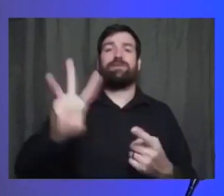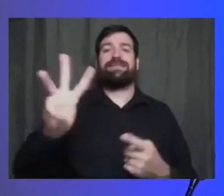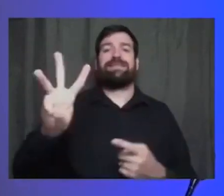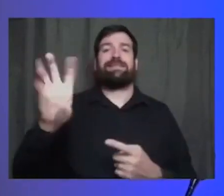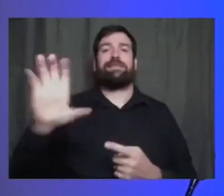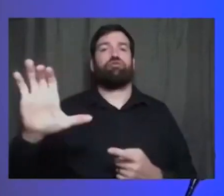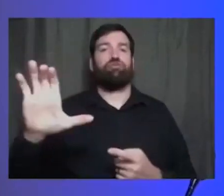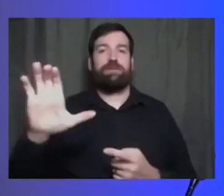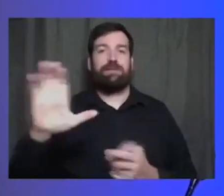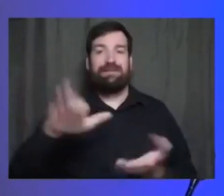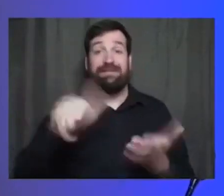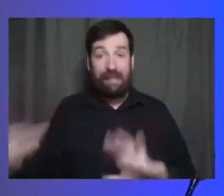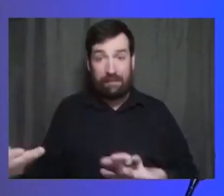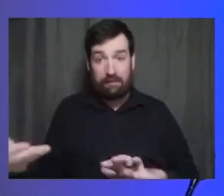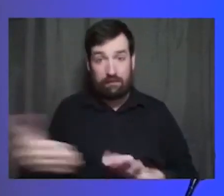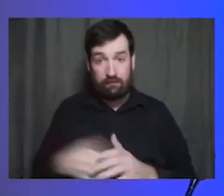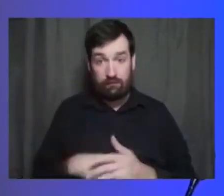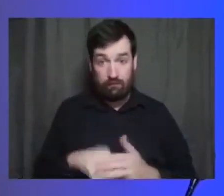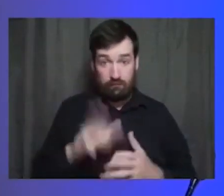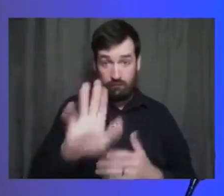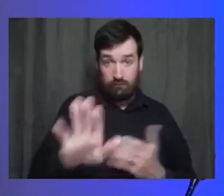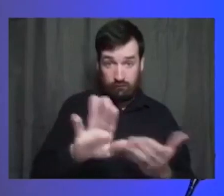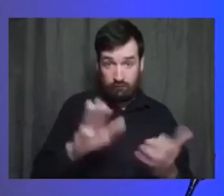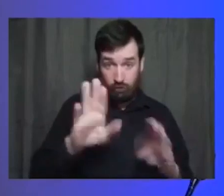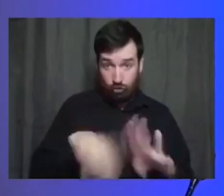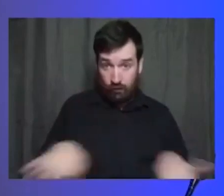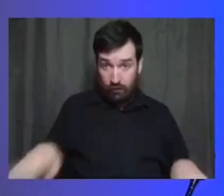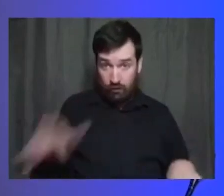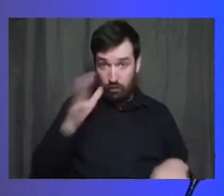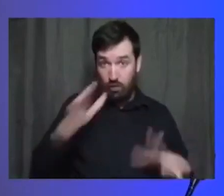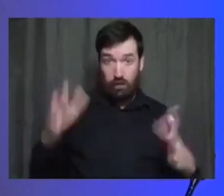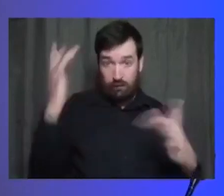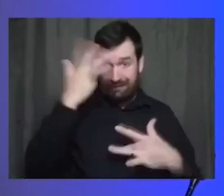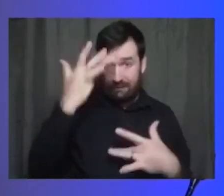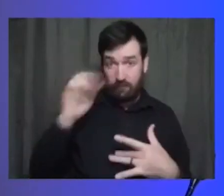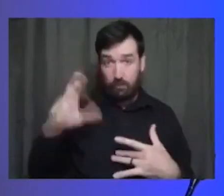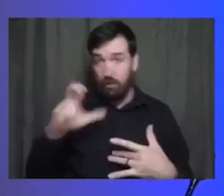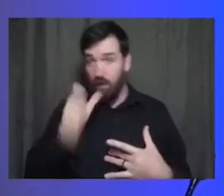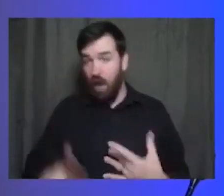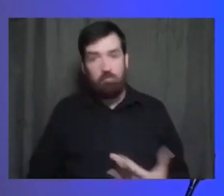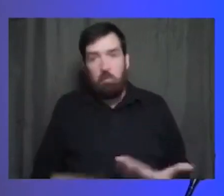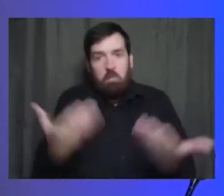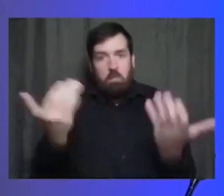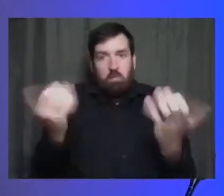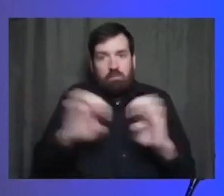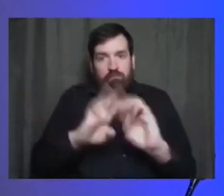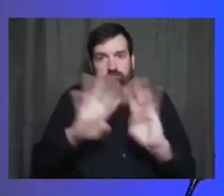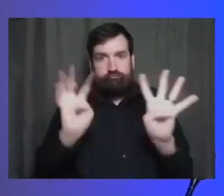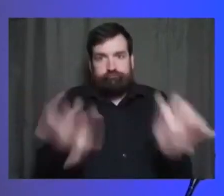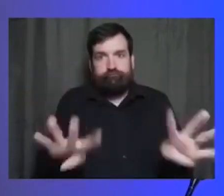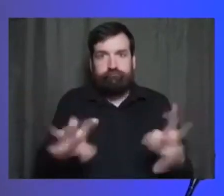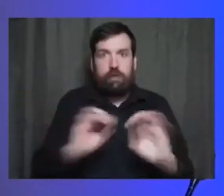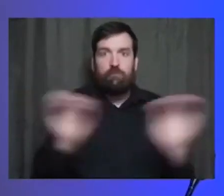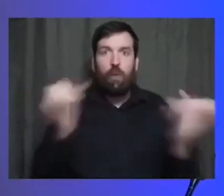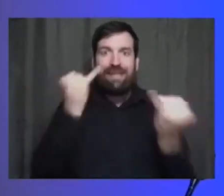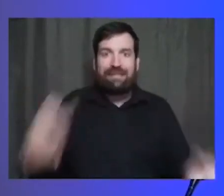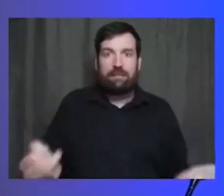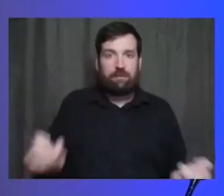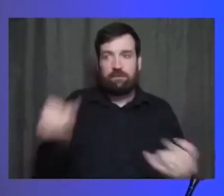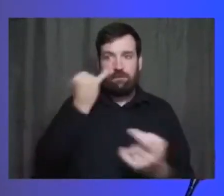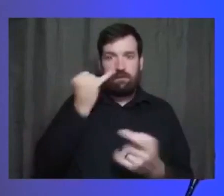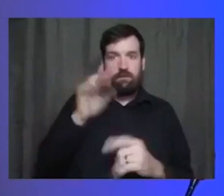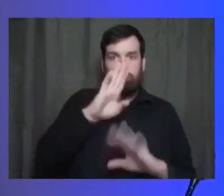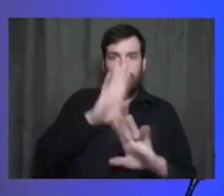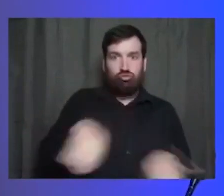if your child is going to get COVID-19 or not get COVID-19 in any given year, just like you don't know if your child's going to get influenza in any given